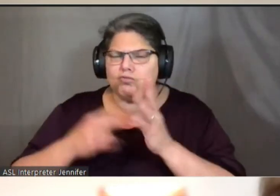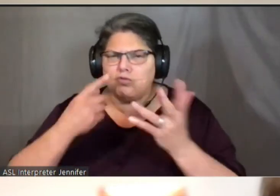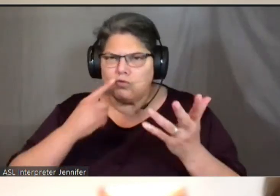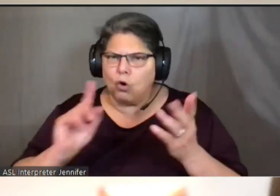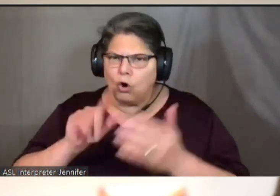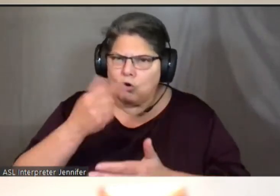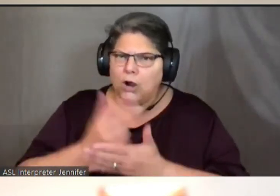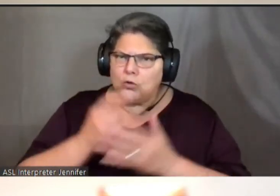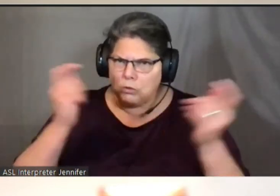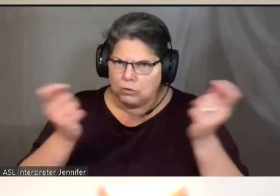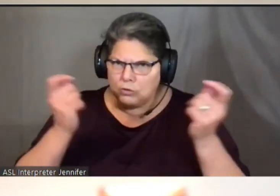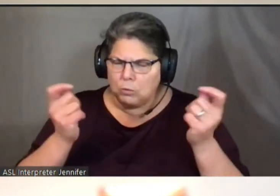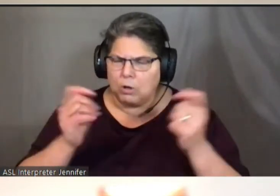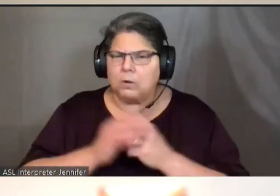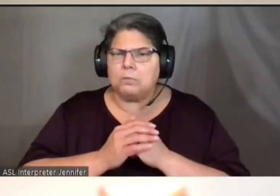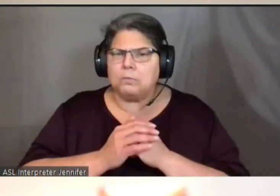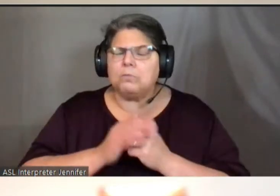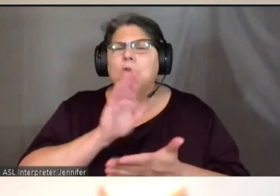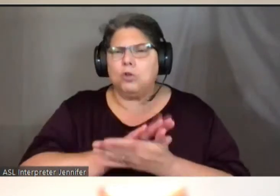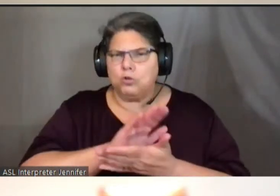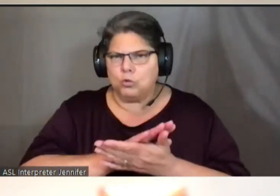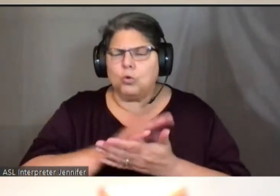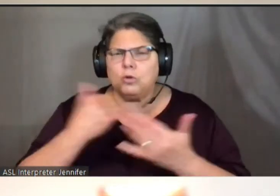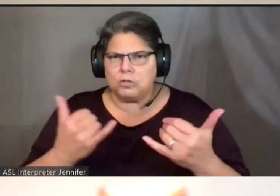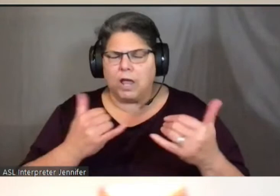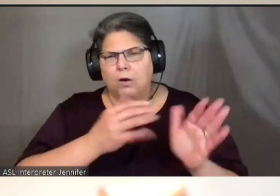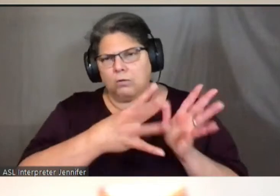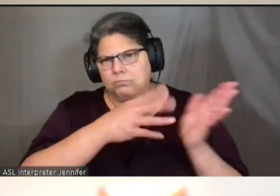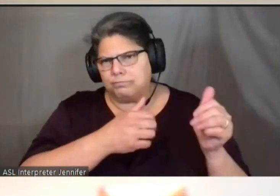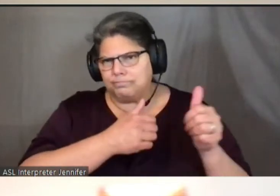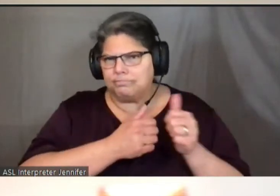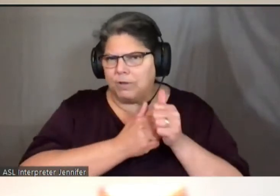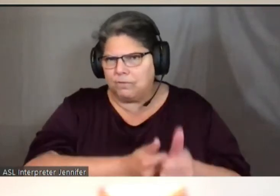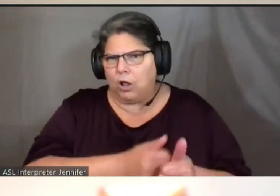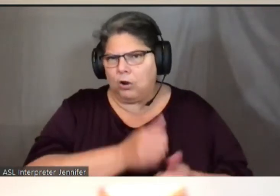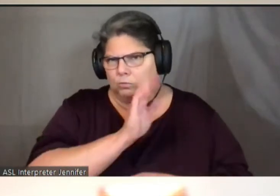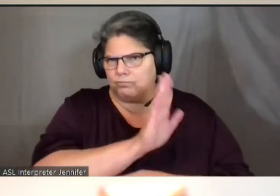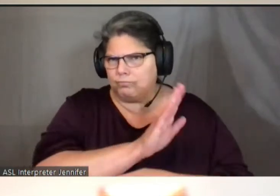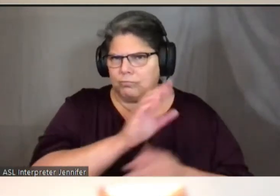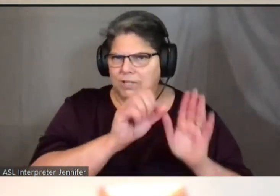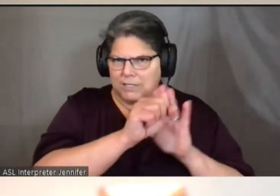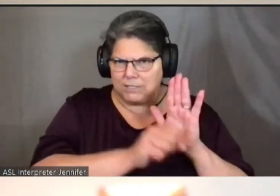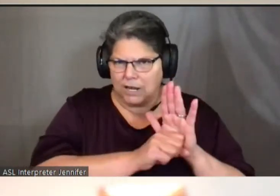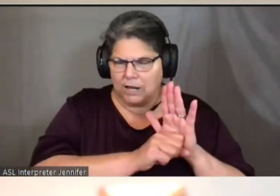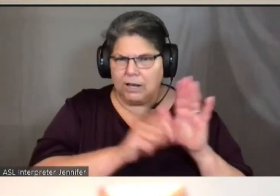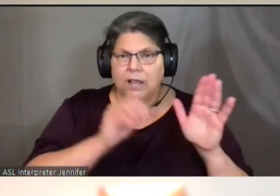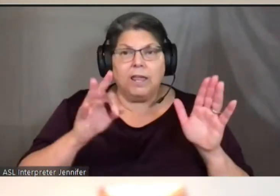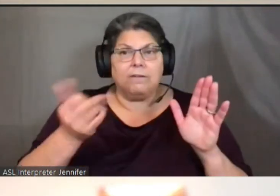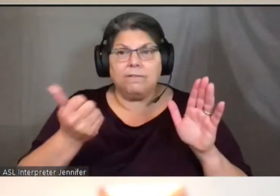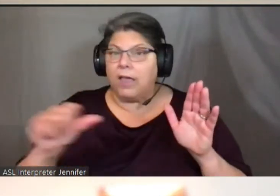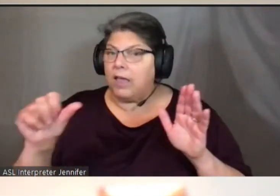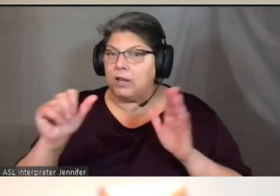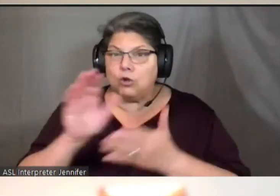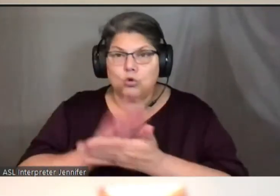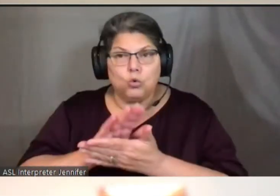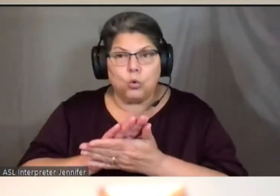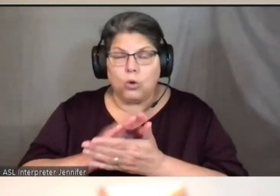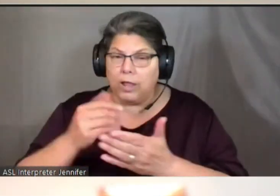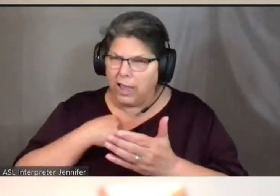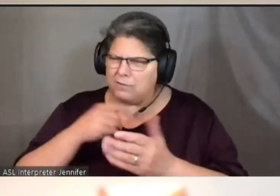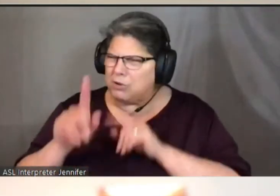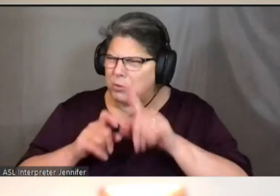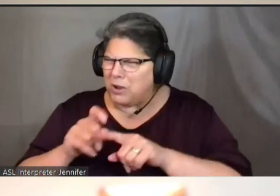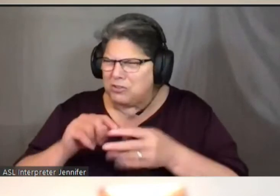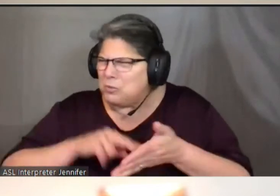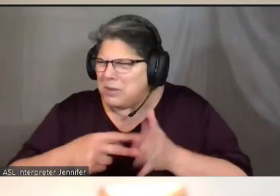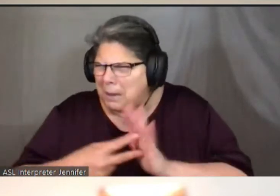the schools are working with those. And if they have questions, then I can review them and answer. But basically, it